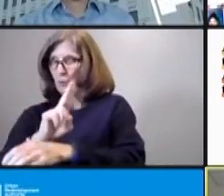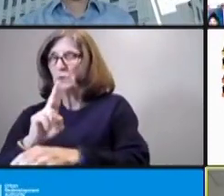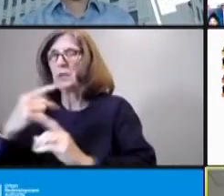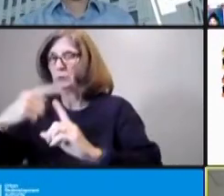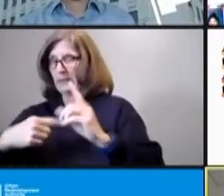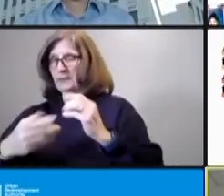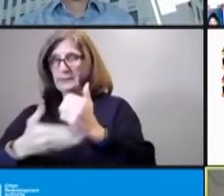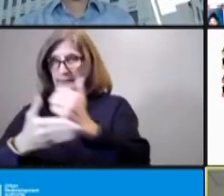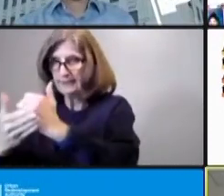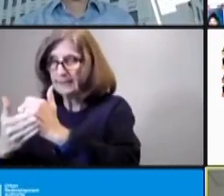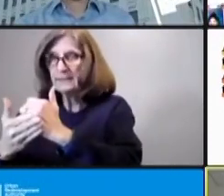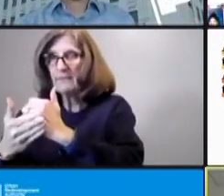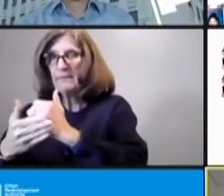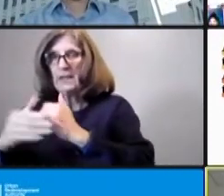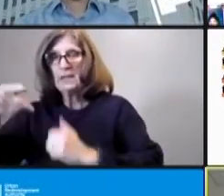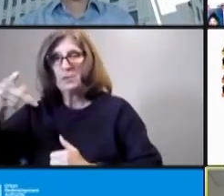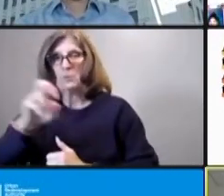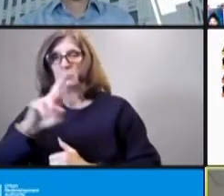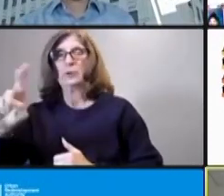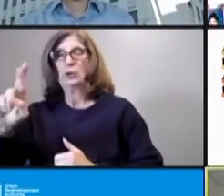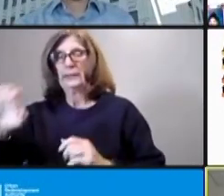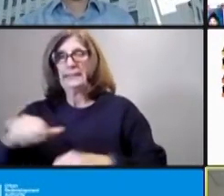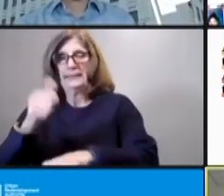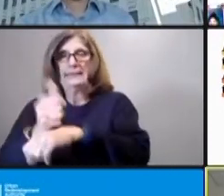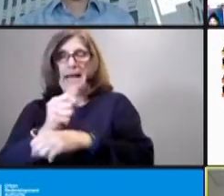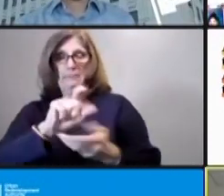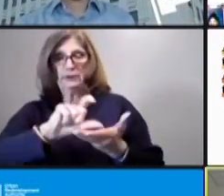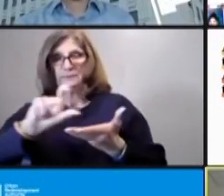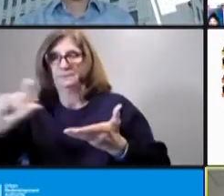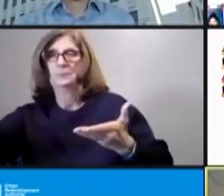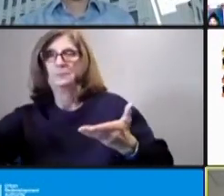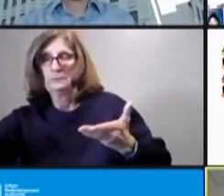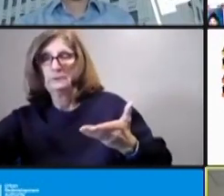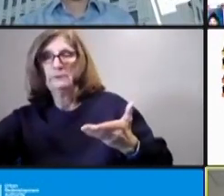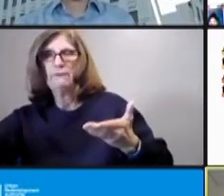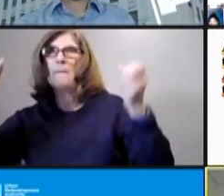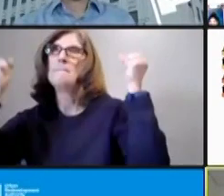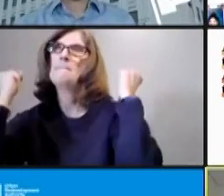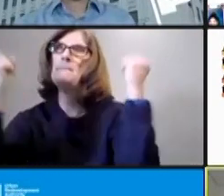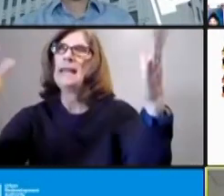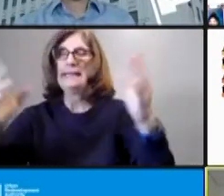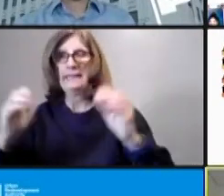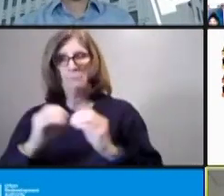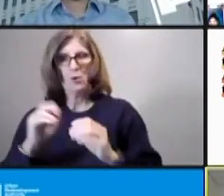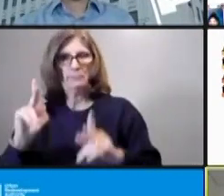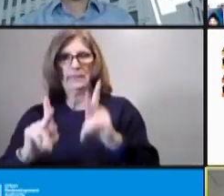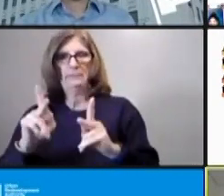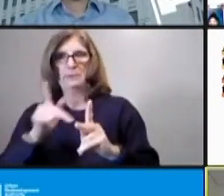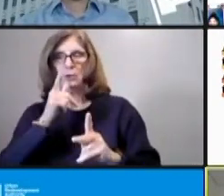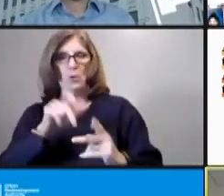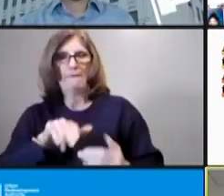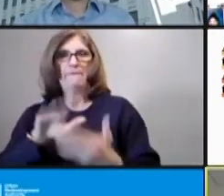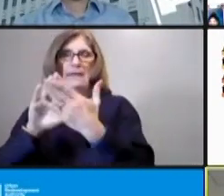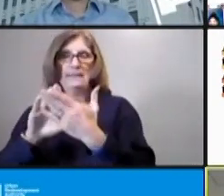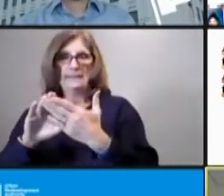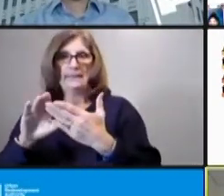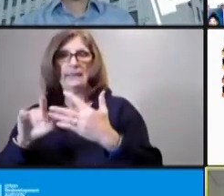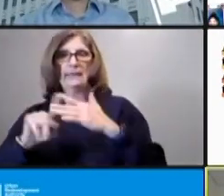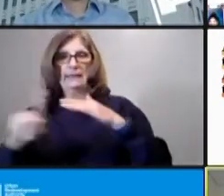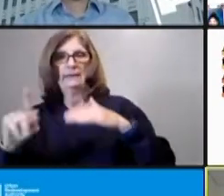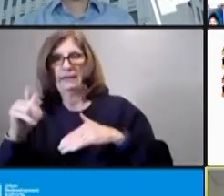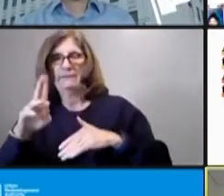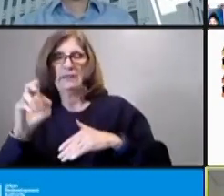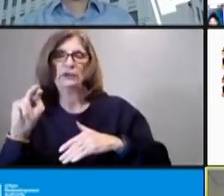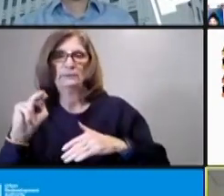is able to establish supersedious for literally hundreds more tenants who are facing eviction. To give some context, previously, this